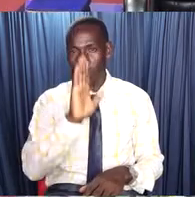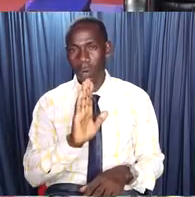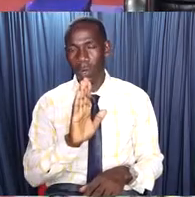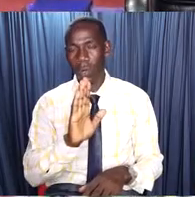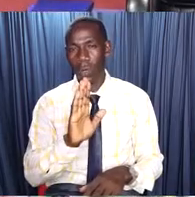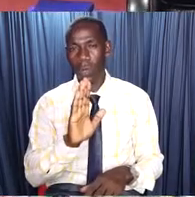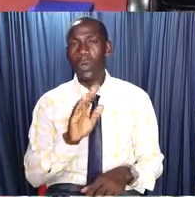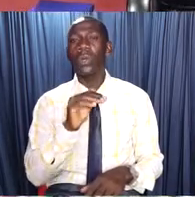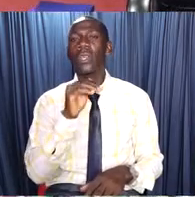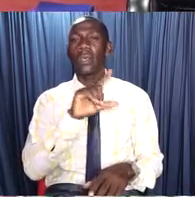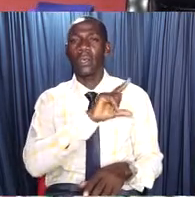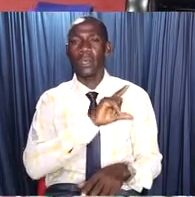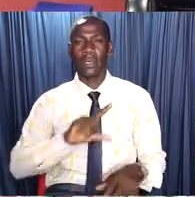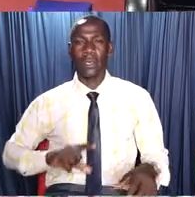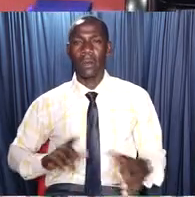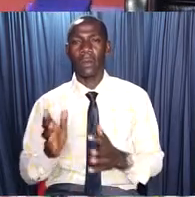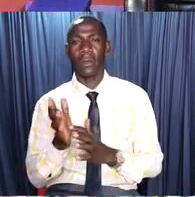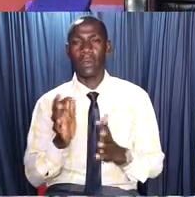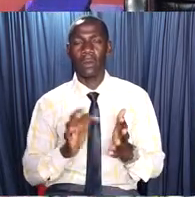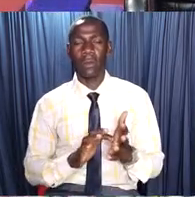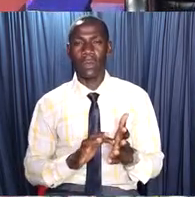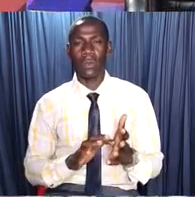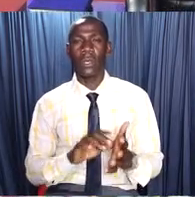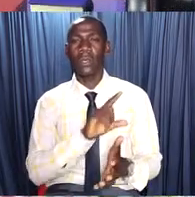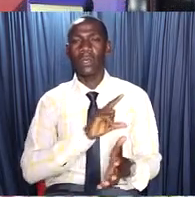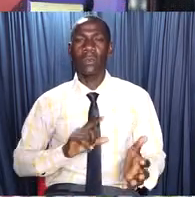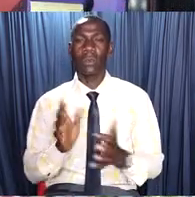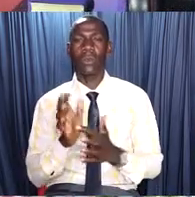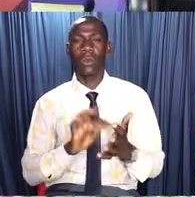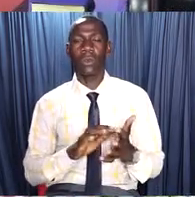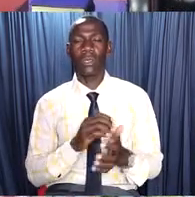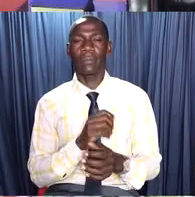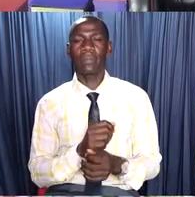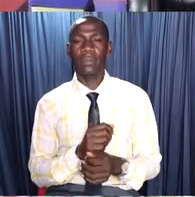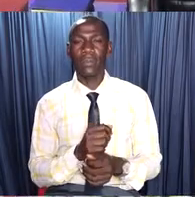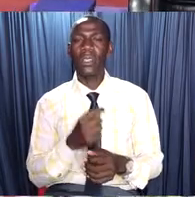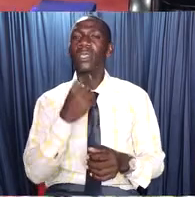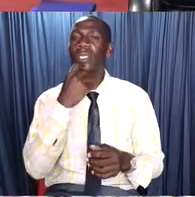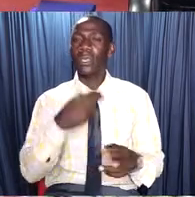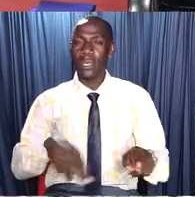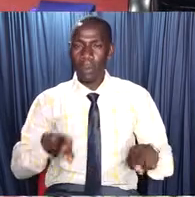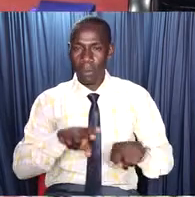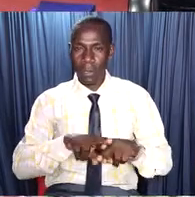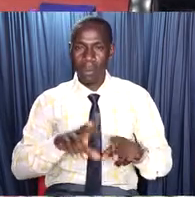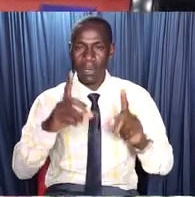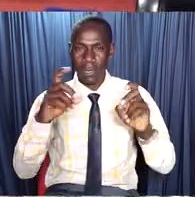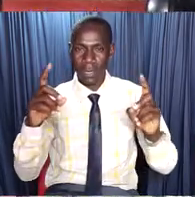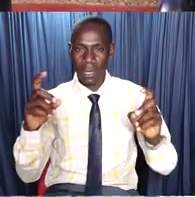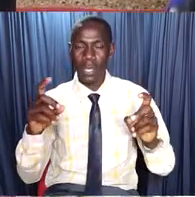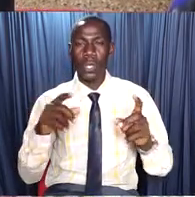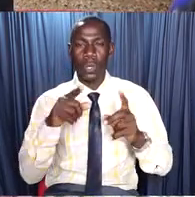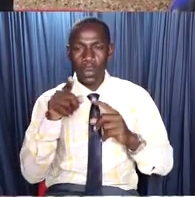Lord, the Father God. Na Kristo Yesu Bwana wetu. And Christ our Lord. He says, repent